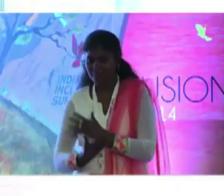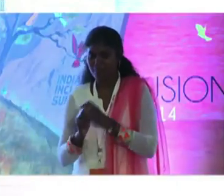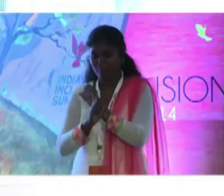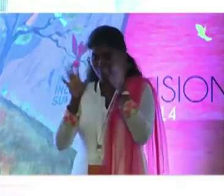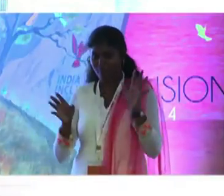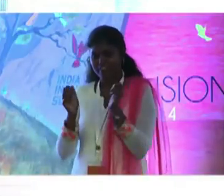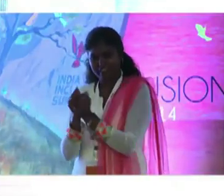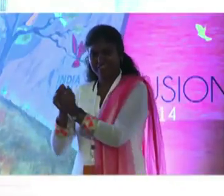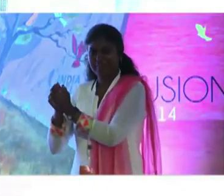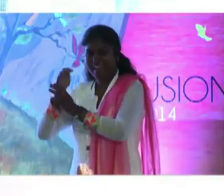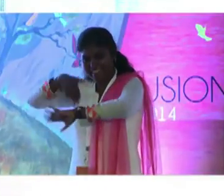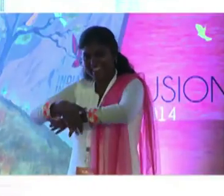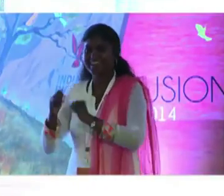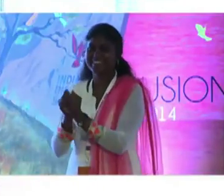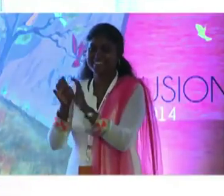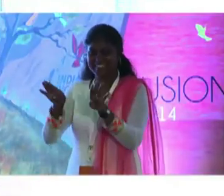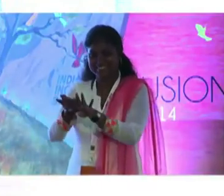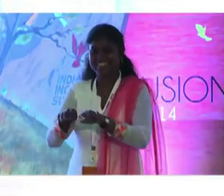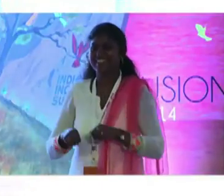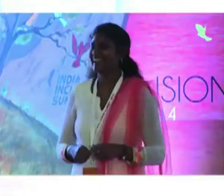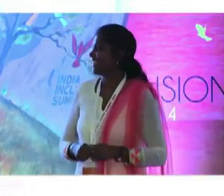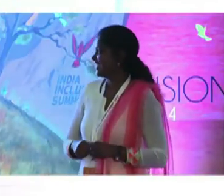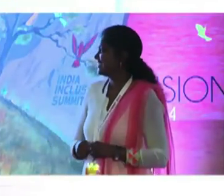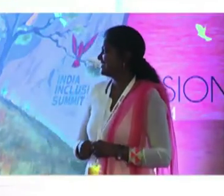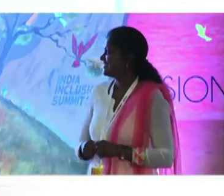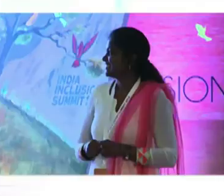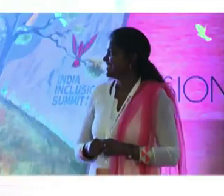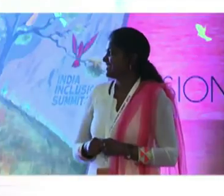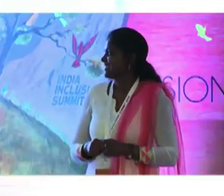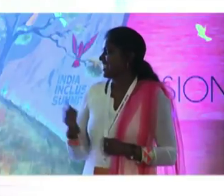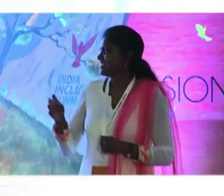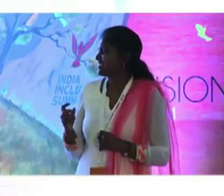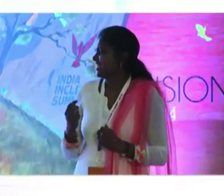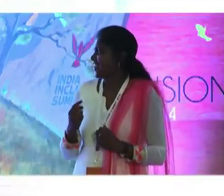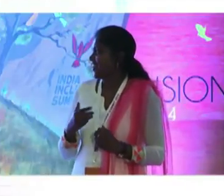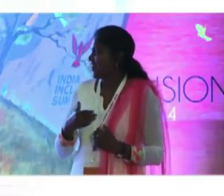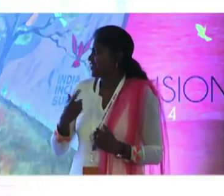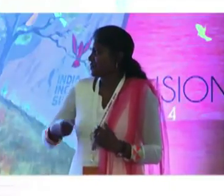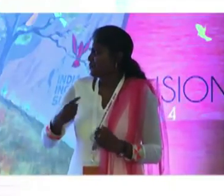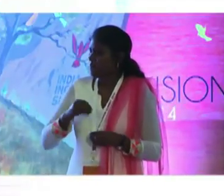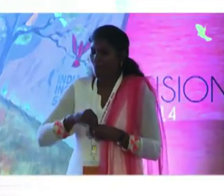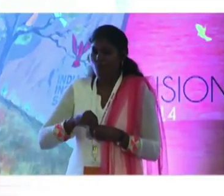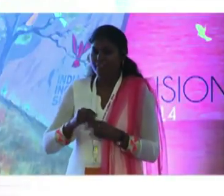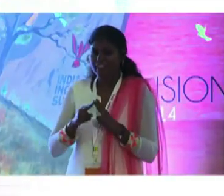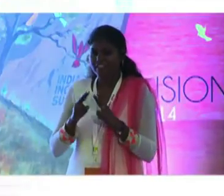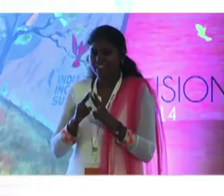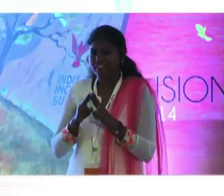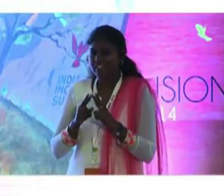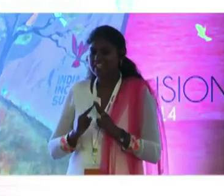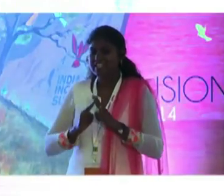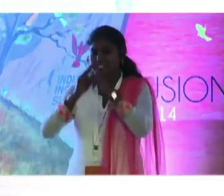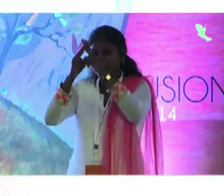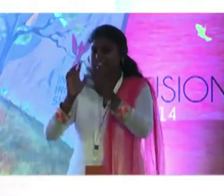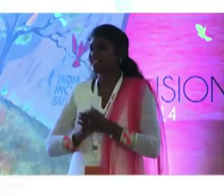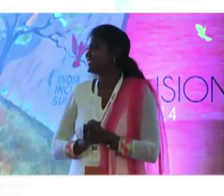what makes my day. People ask me, why did I sacrifice 4 precious years of my life just for a friend? As a matter of fact,